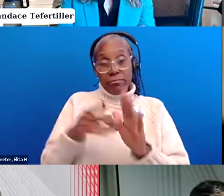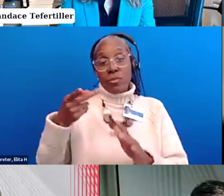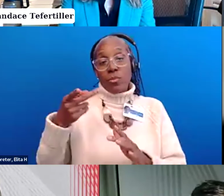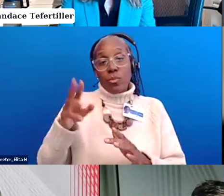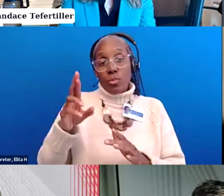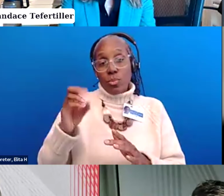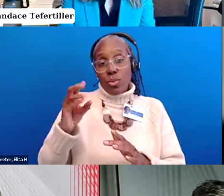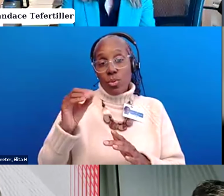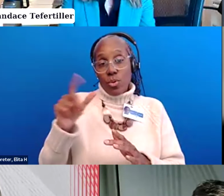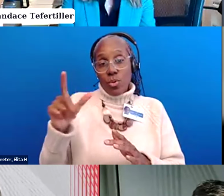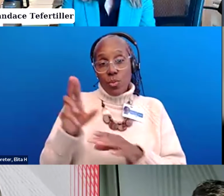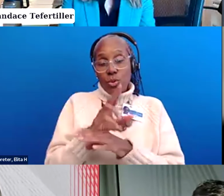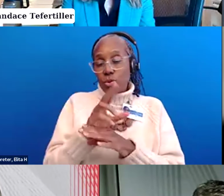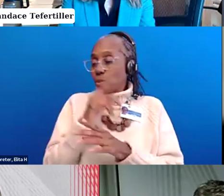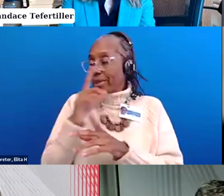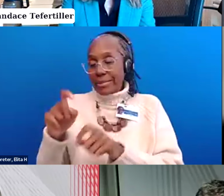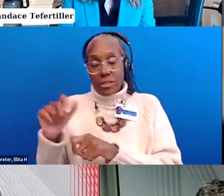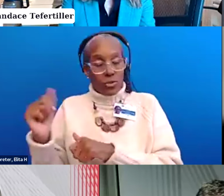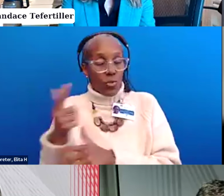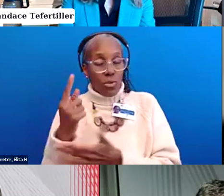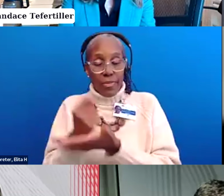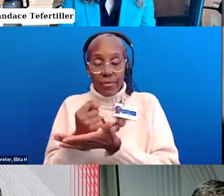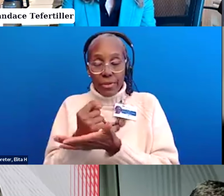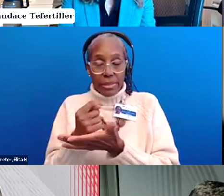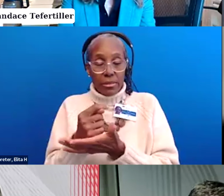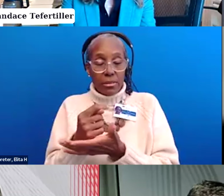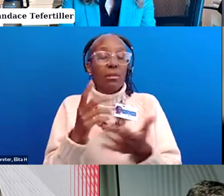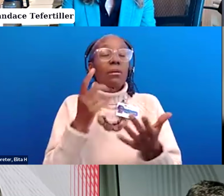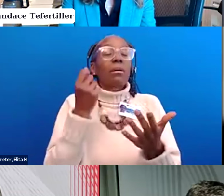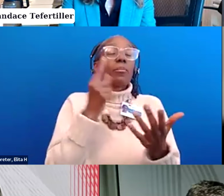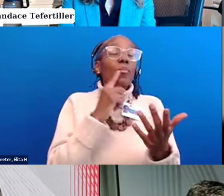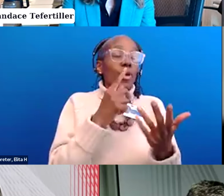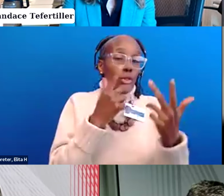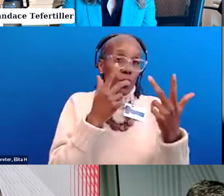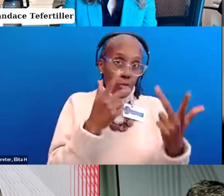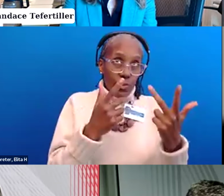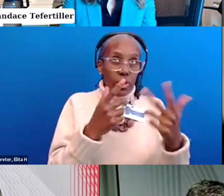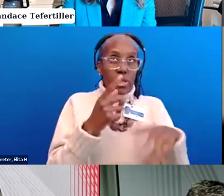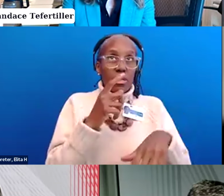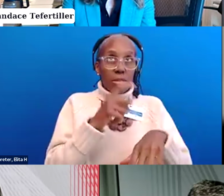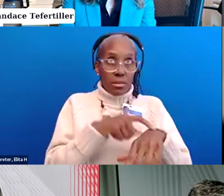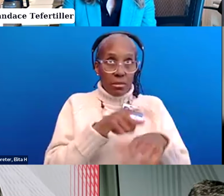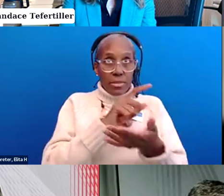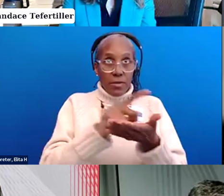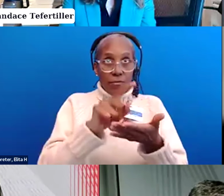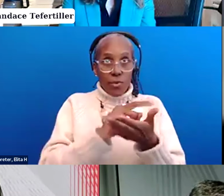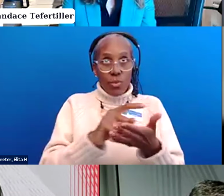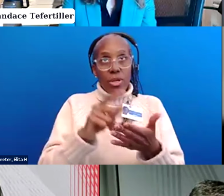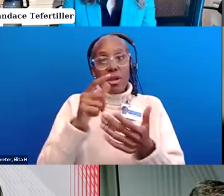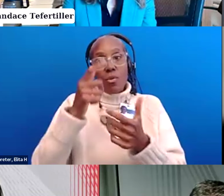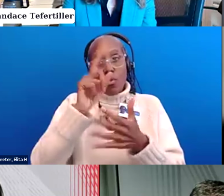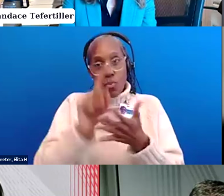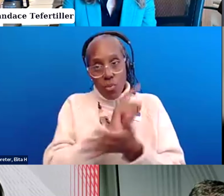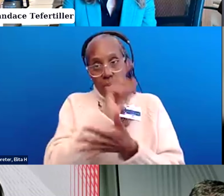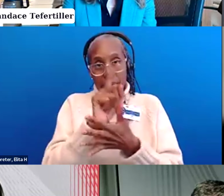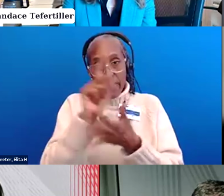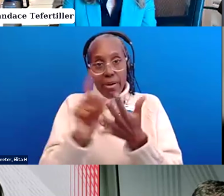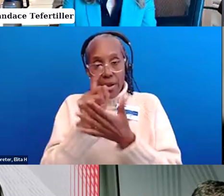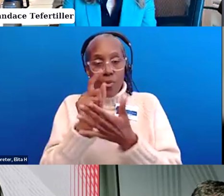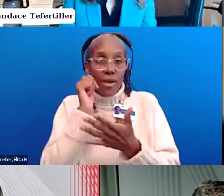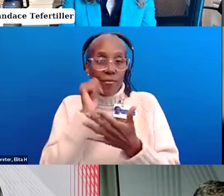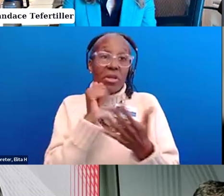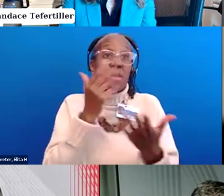tested all therapy regimes, but we can tell you that 3 times a week for an hour a day is certainly effective. Most likely 2 days a